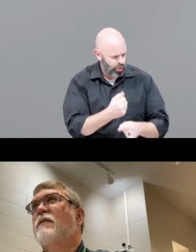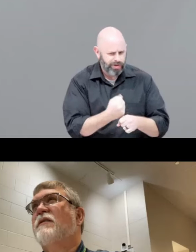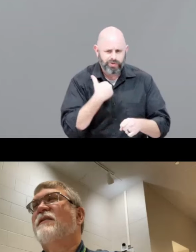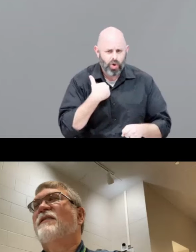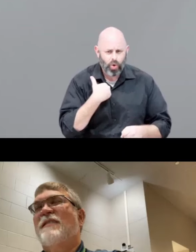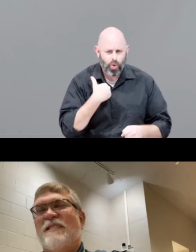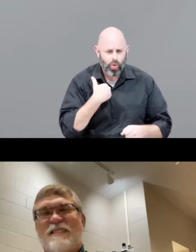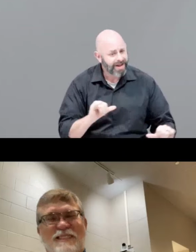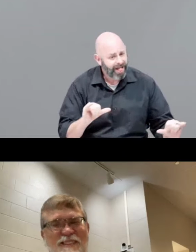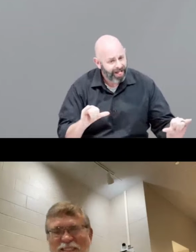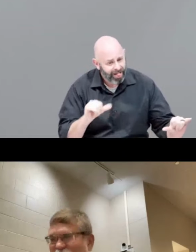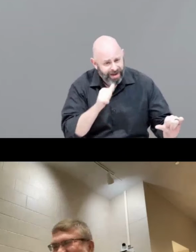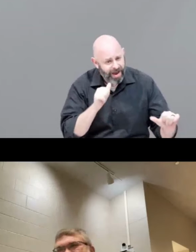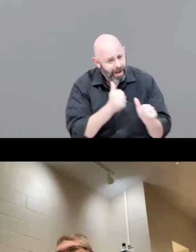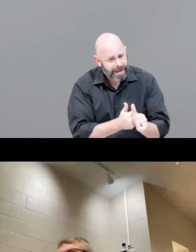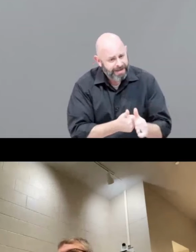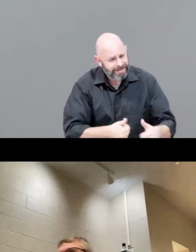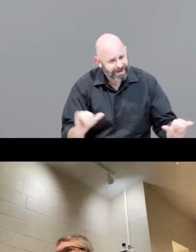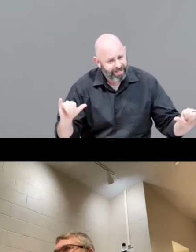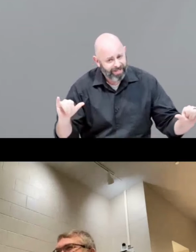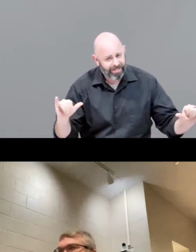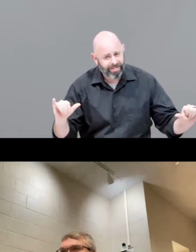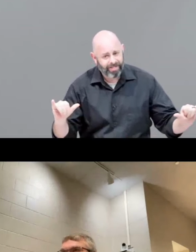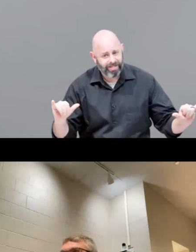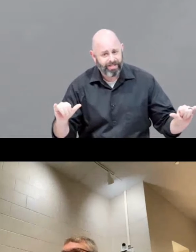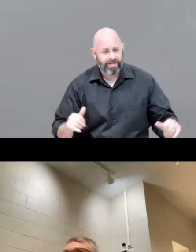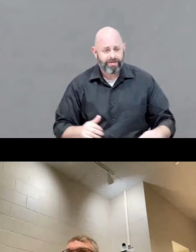been updated.